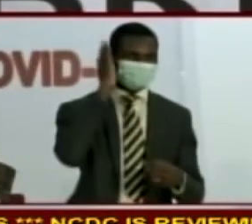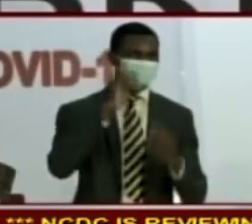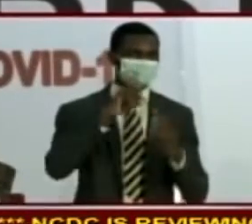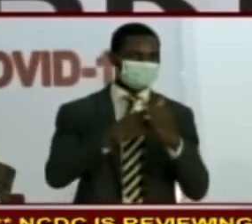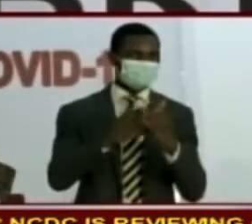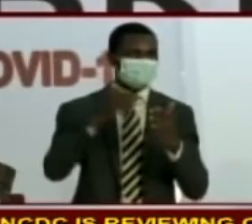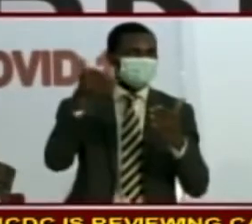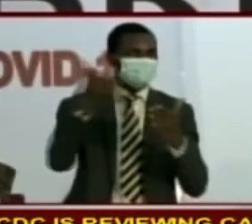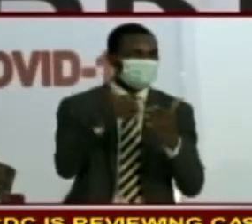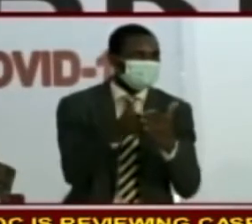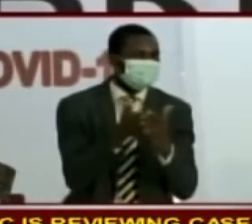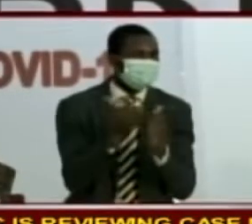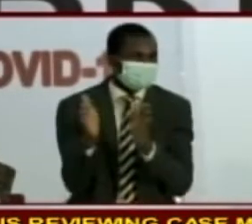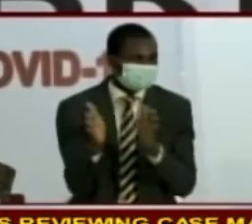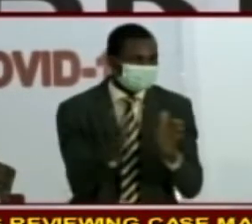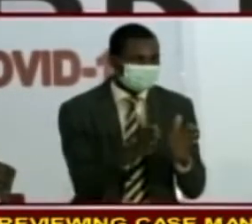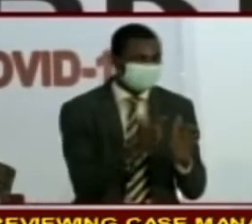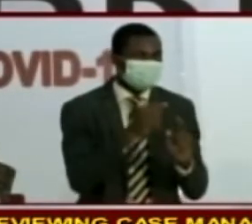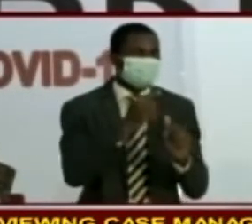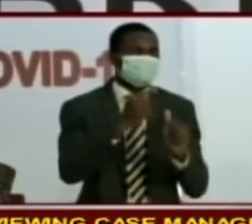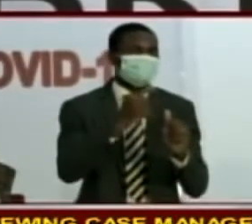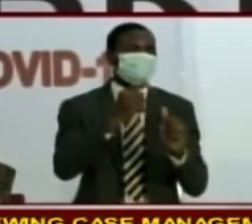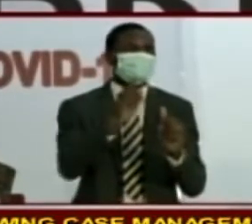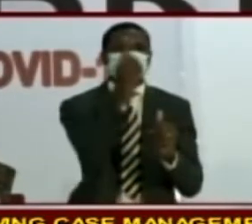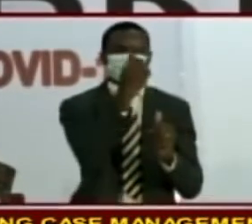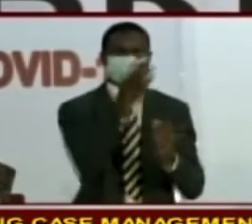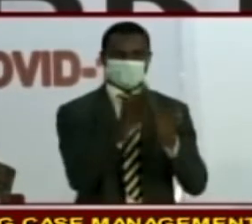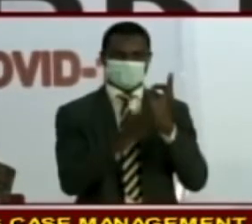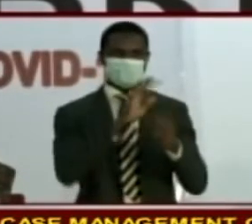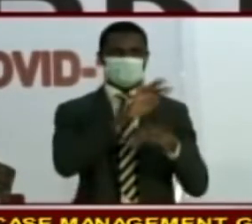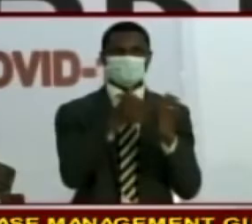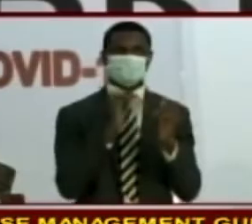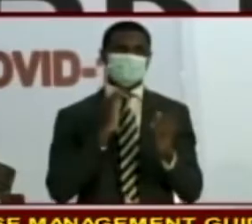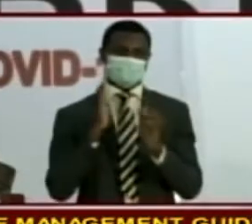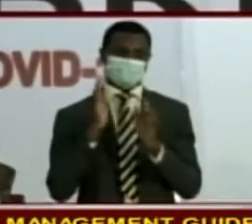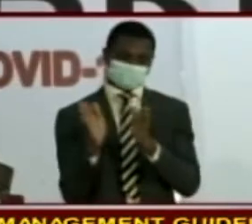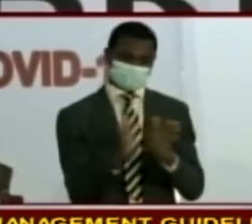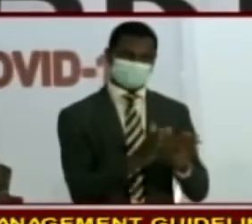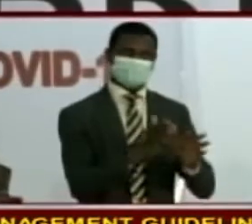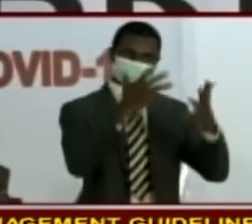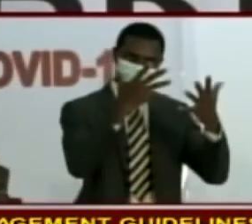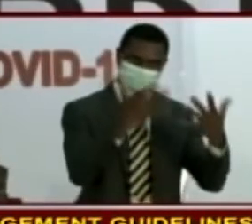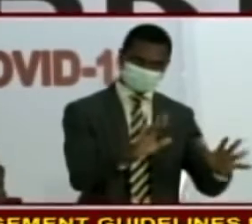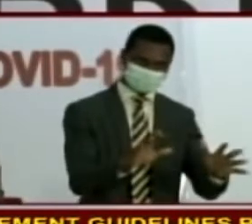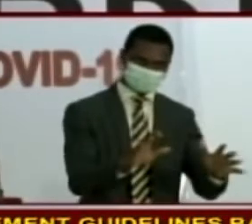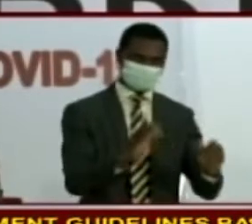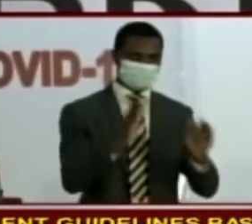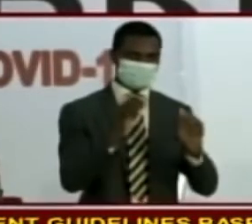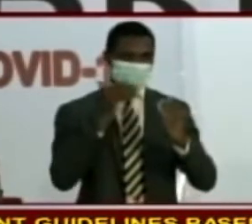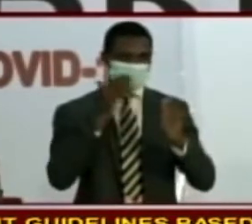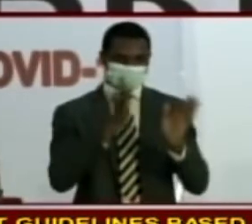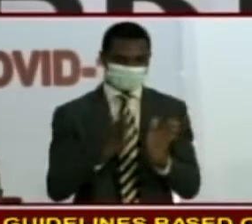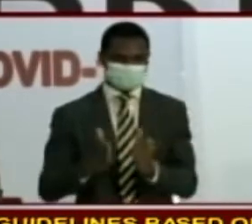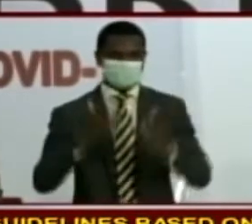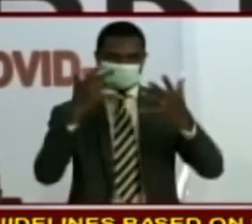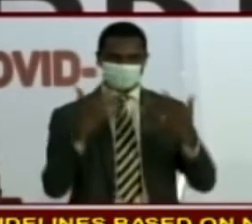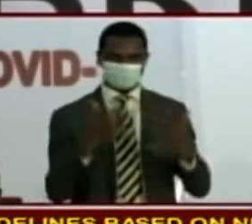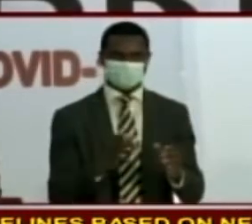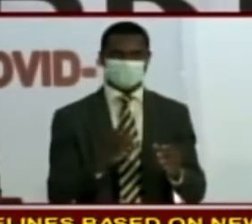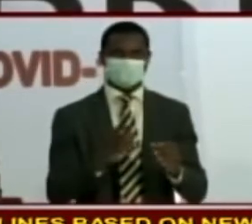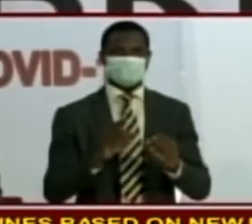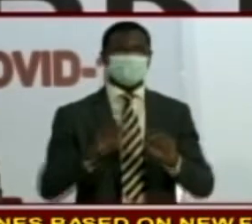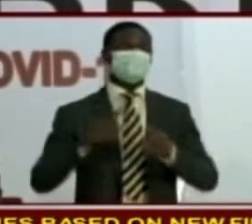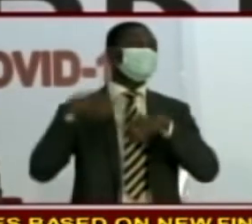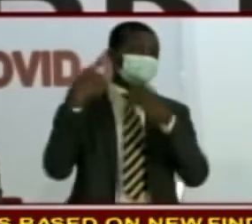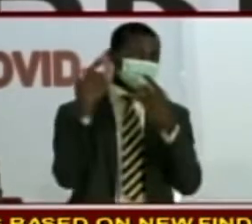moment, if you are coming in country, the current arrangements stand. You will be quarantined for 14 days. The people that